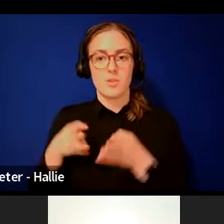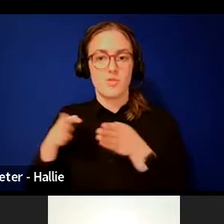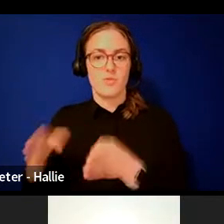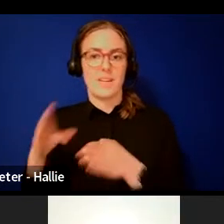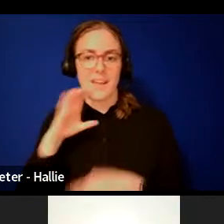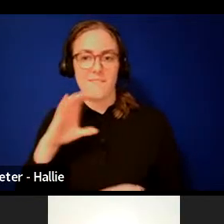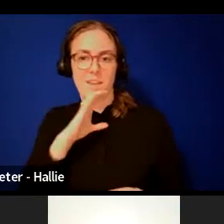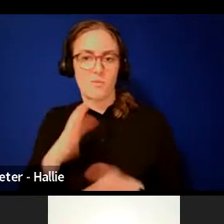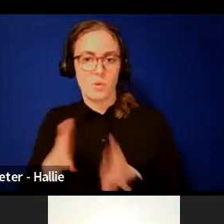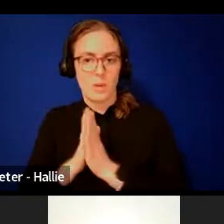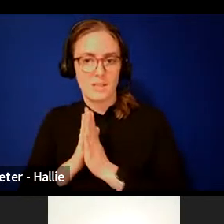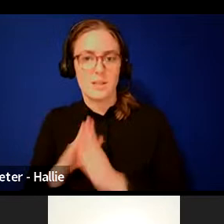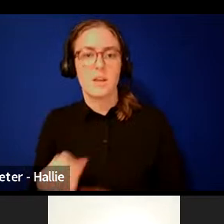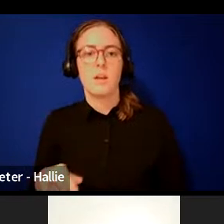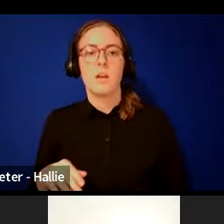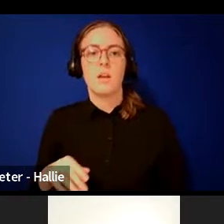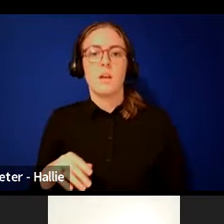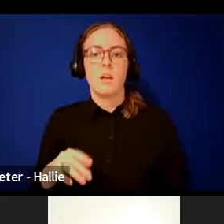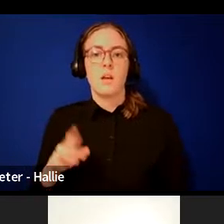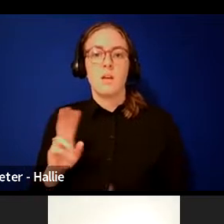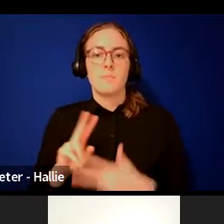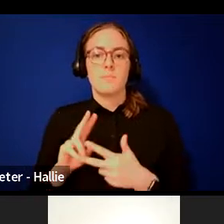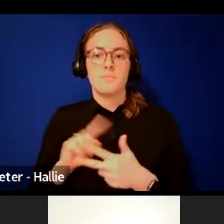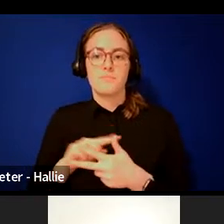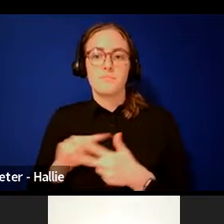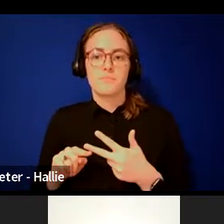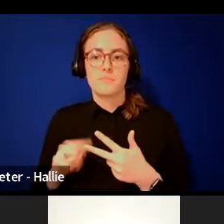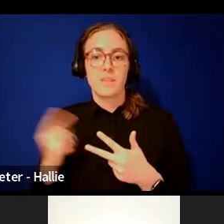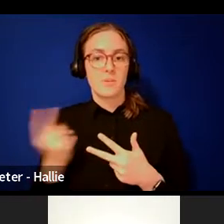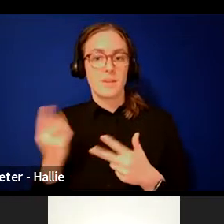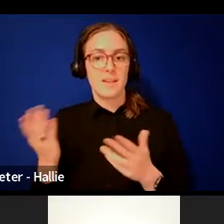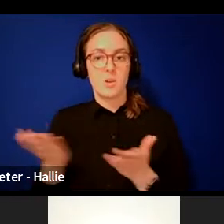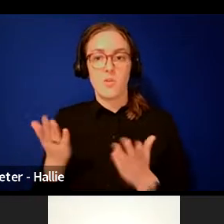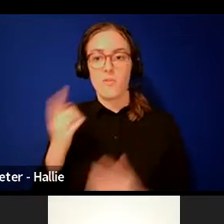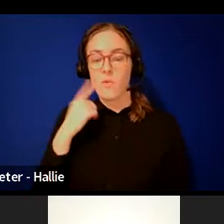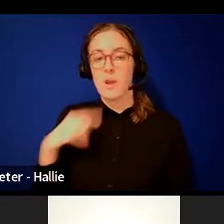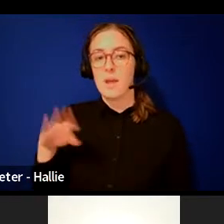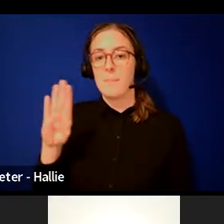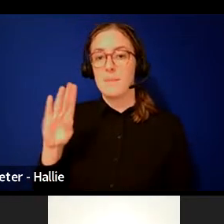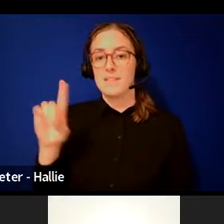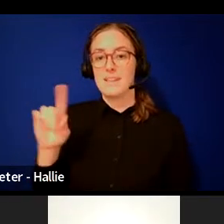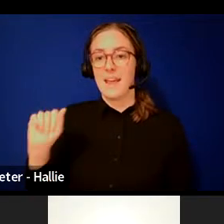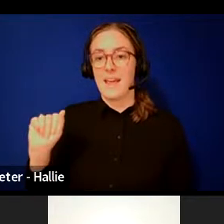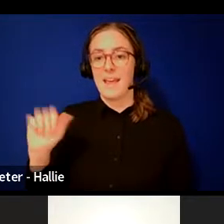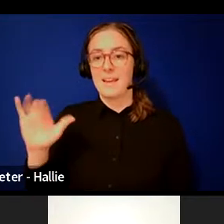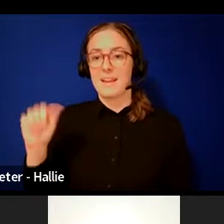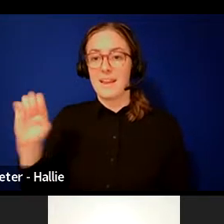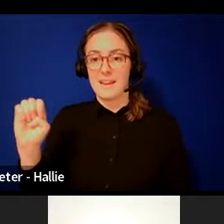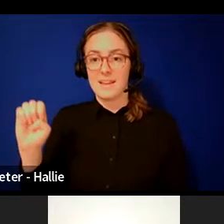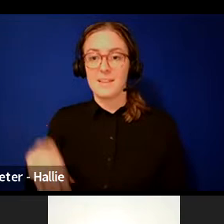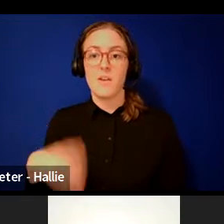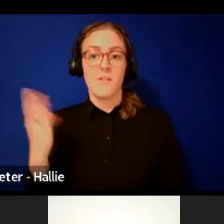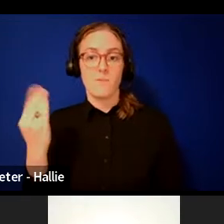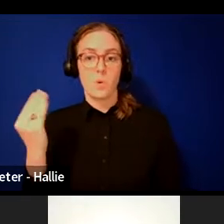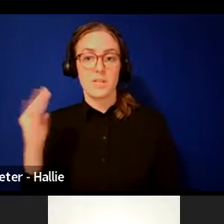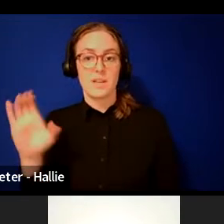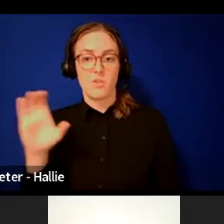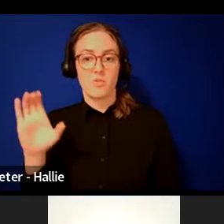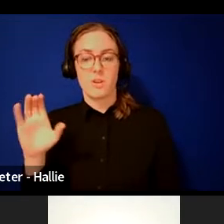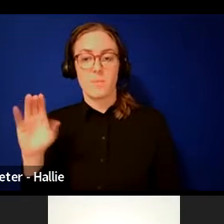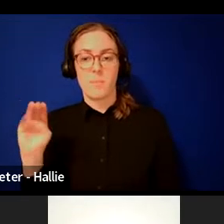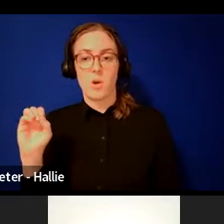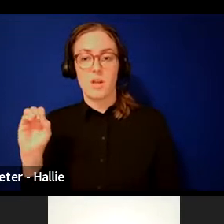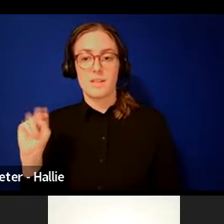request. Is anyone here for the BZA case 2885 1400 Montello Avenue Northeast?